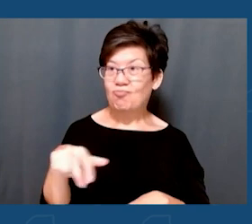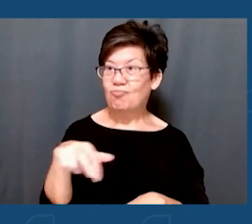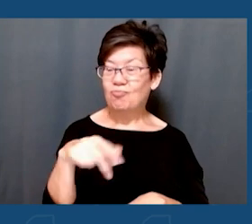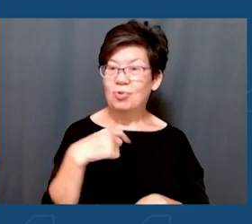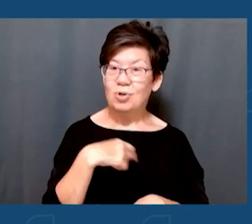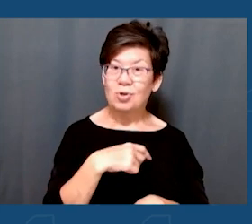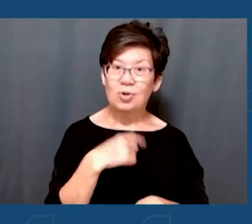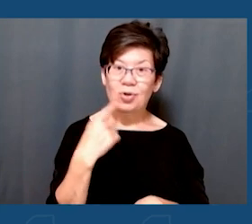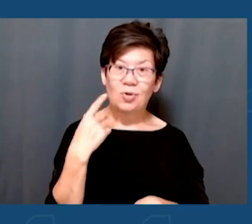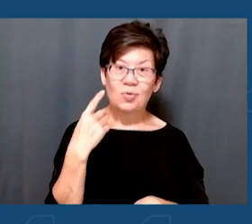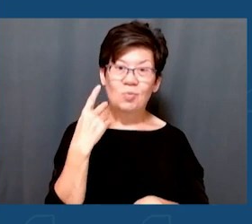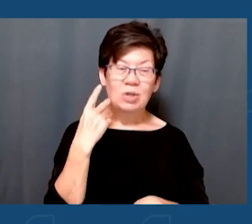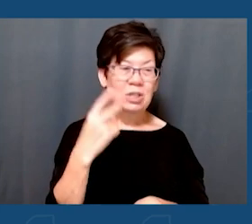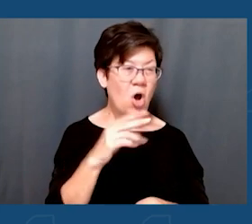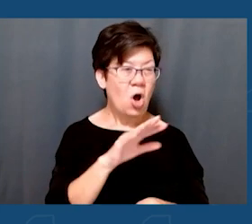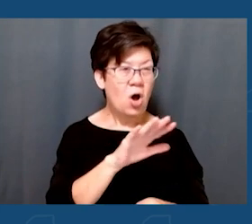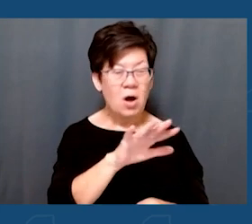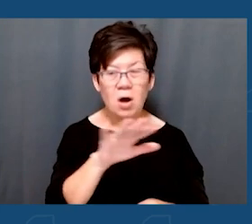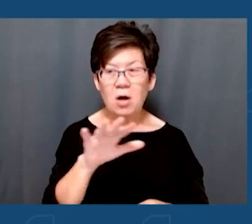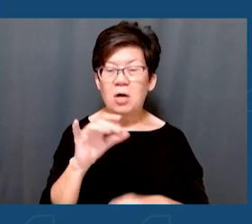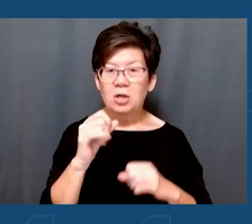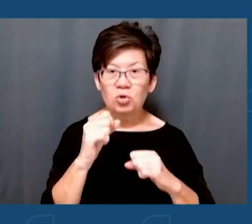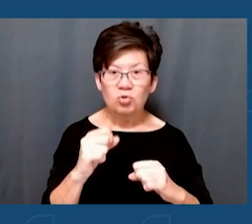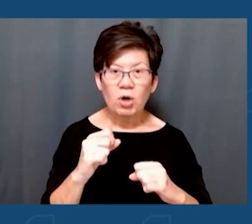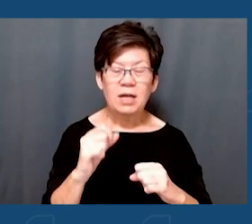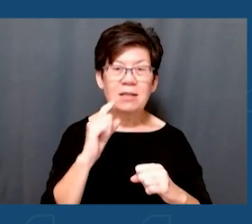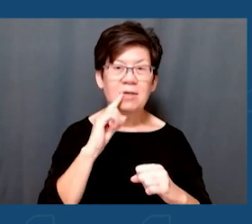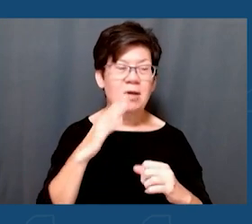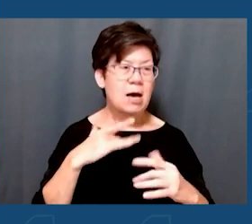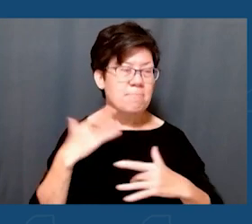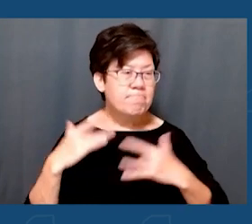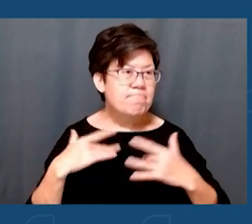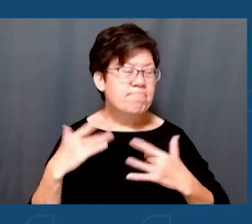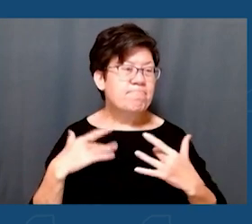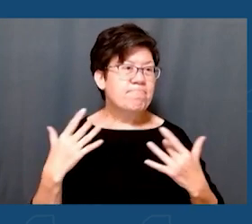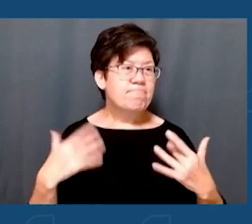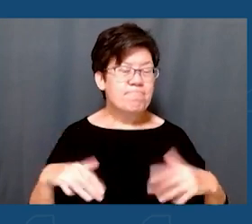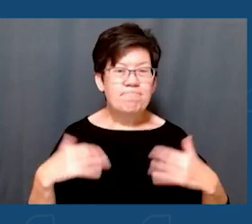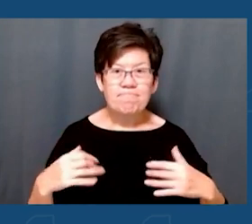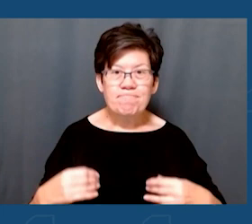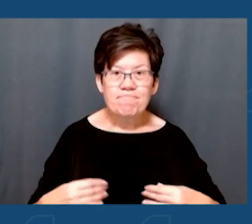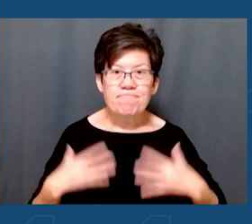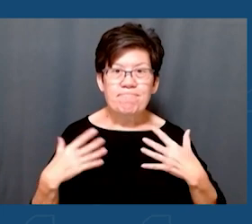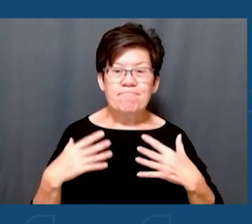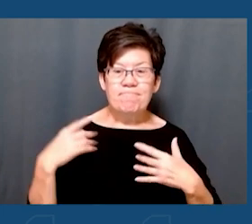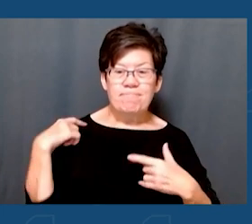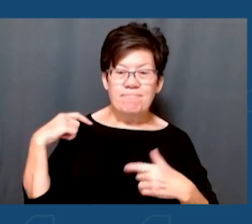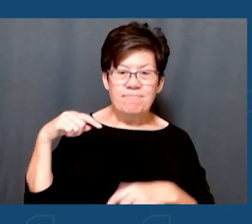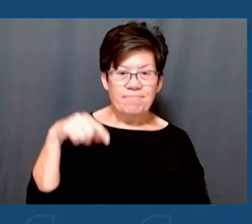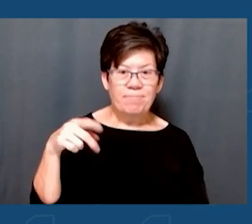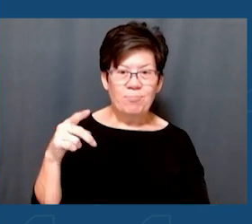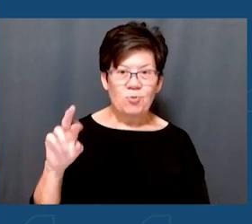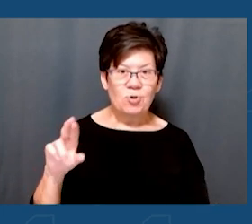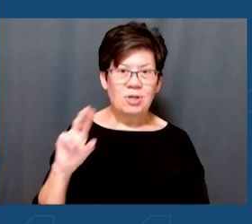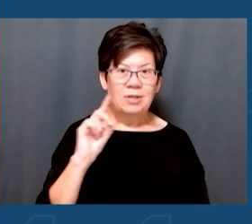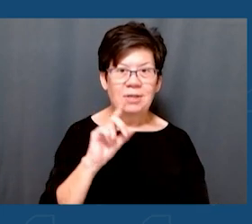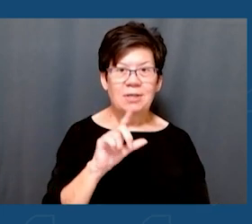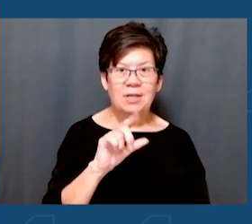presence, the strength, the vibrancy of the Puerto Rican and Latino community here in Buffalo.